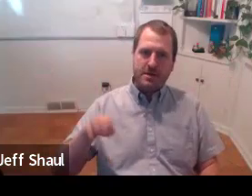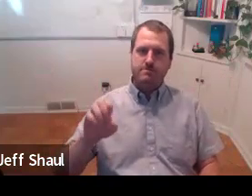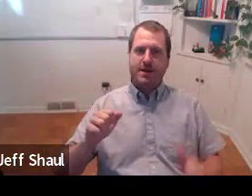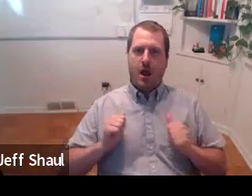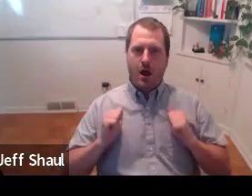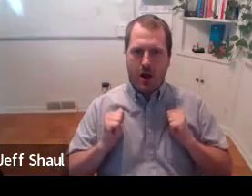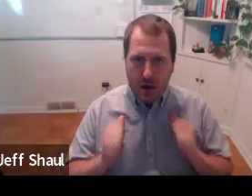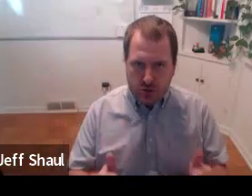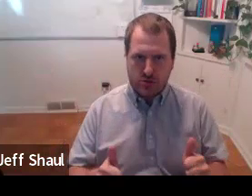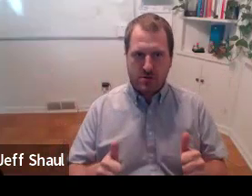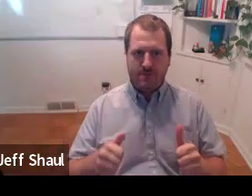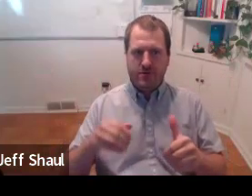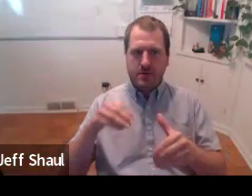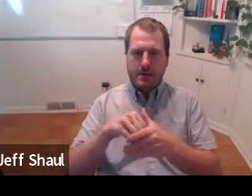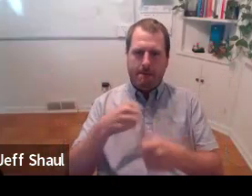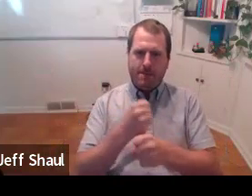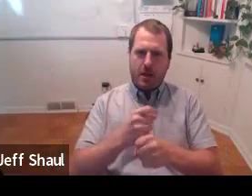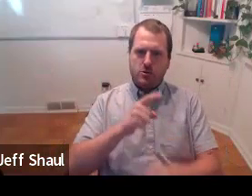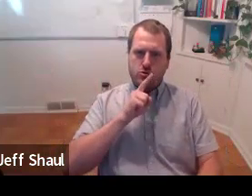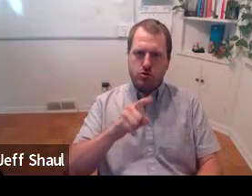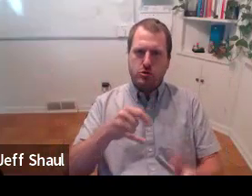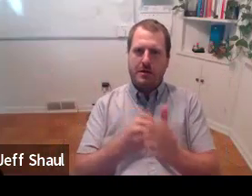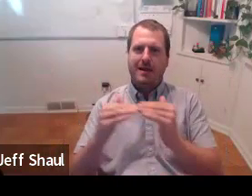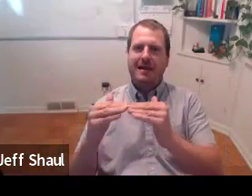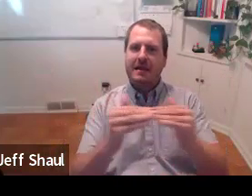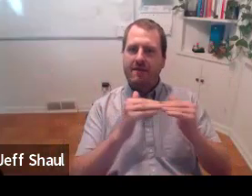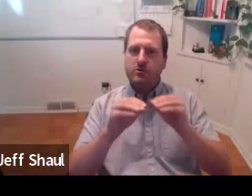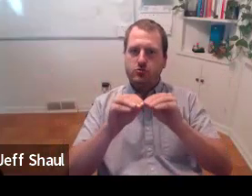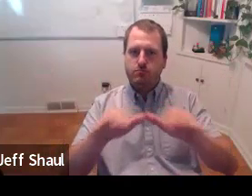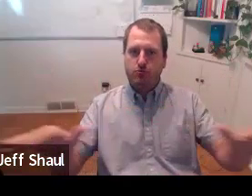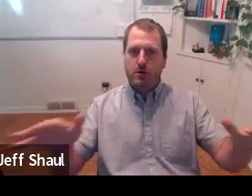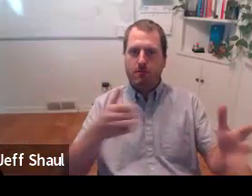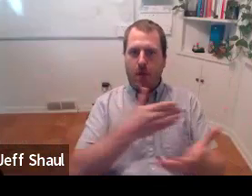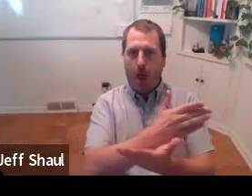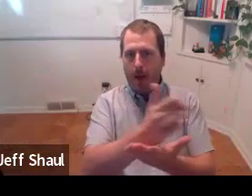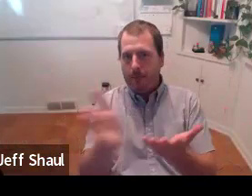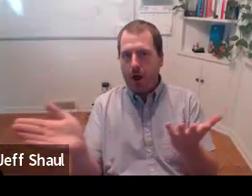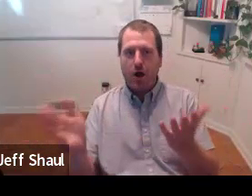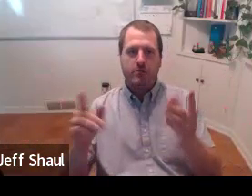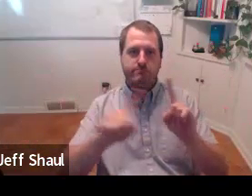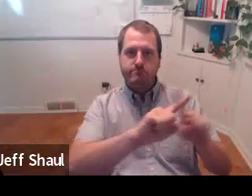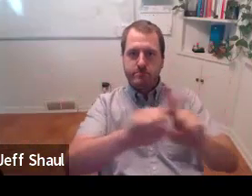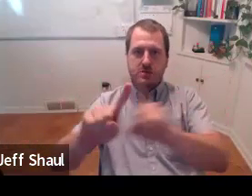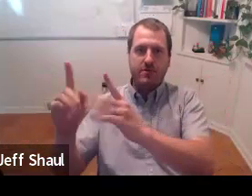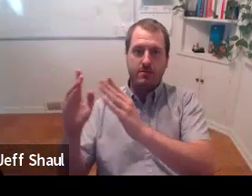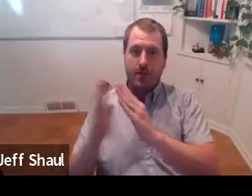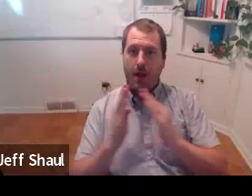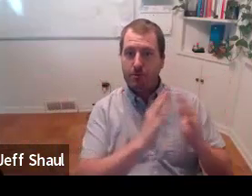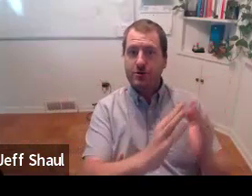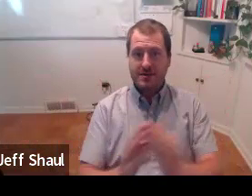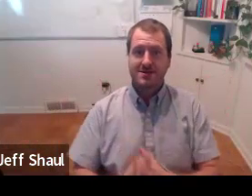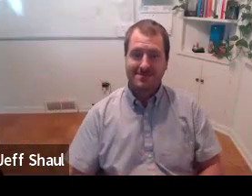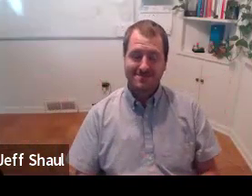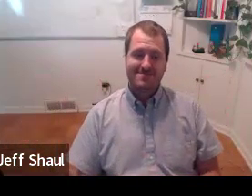we have to be assertive in ensuring that it's evenly distributed among the